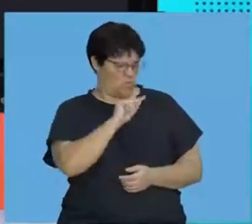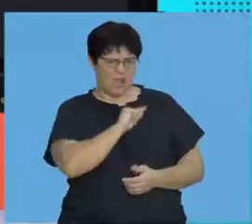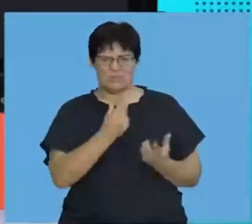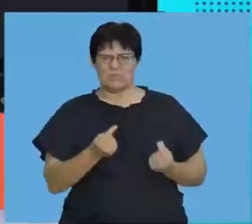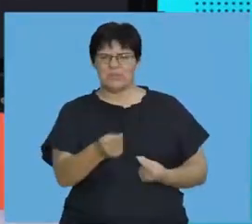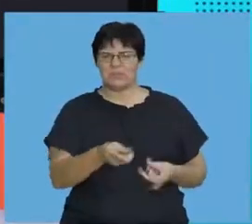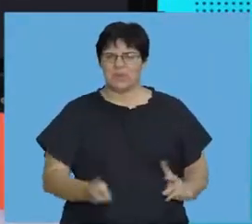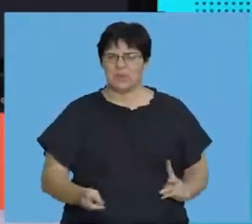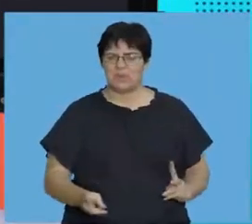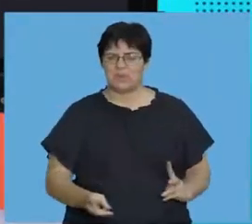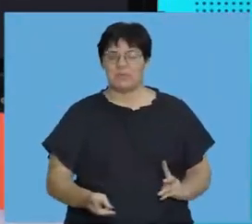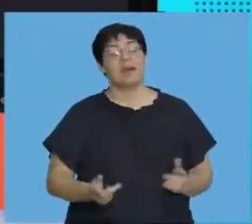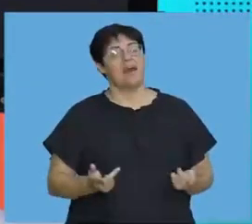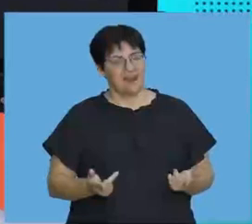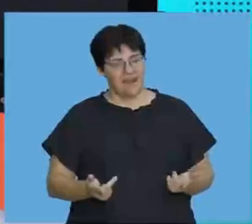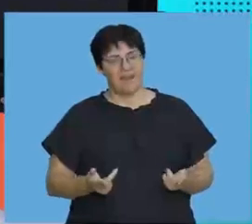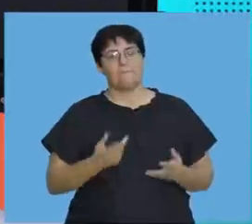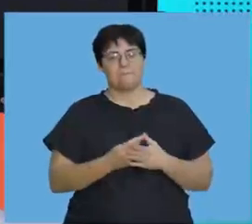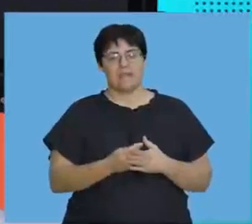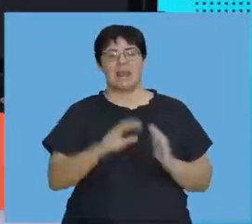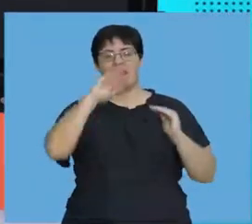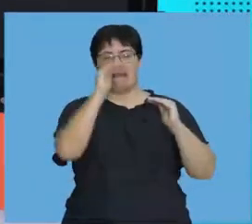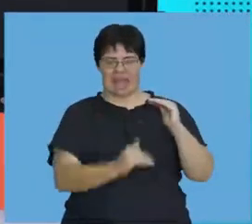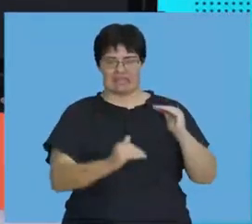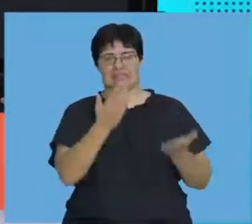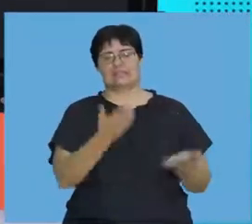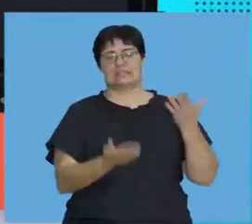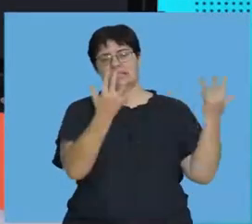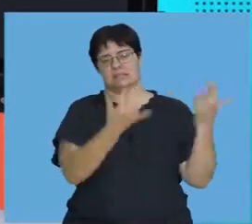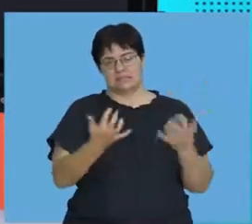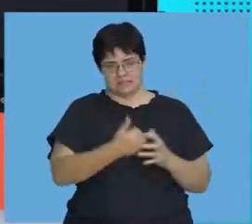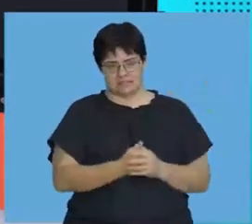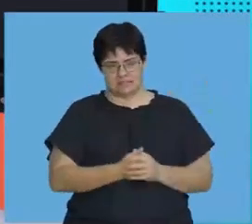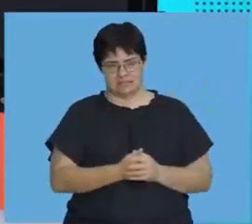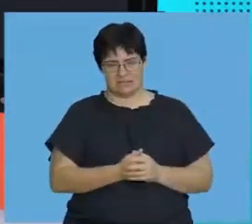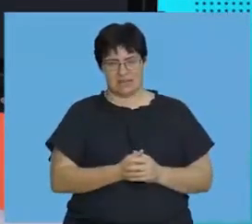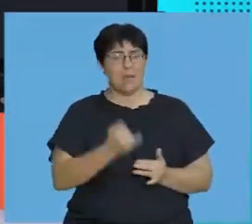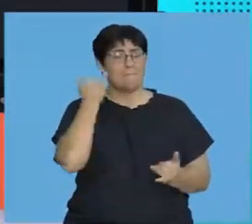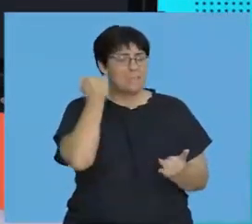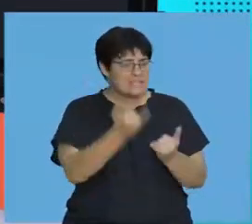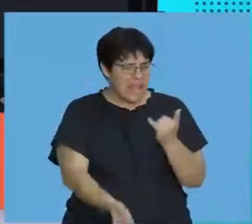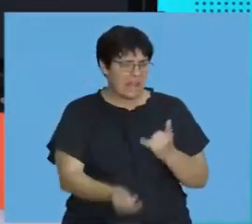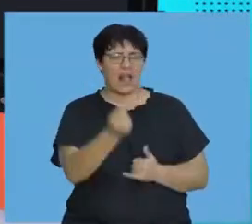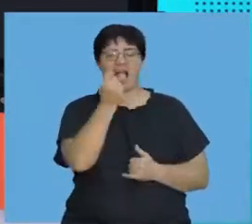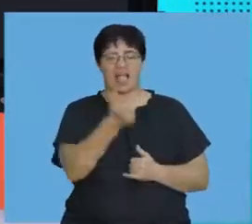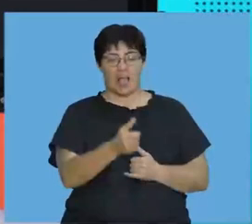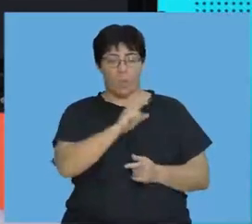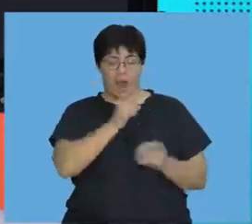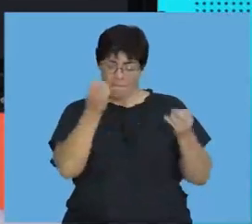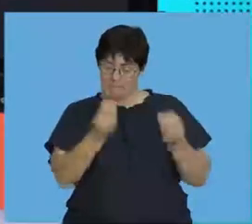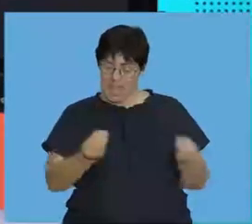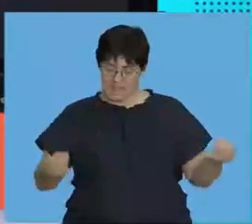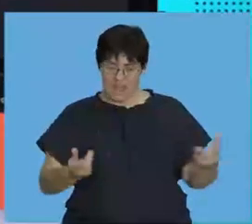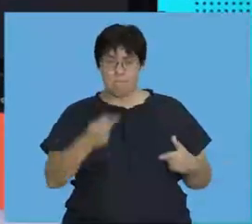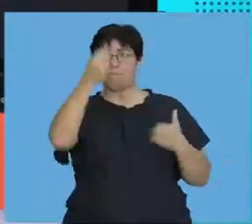why I do it this way is I'm doing less equations. I'm less likely to make a mistake that gets